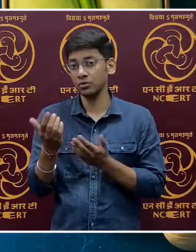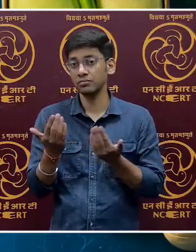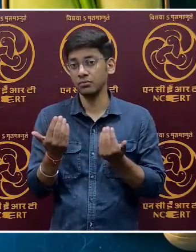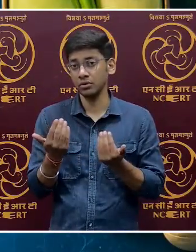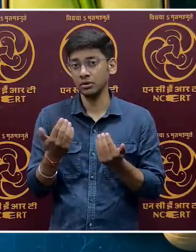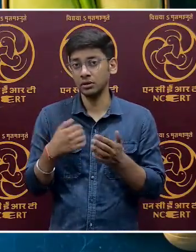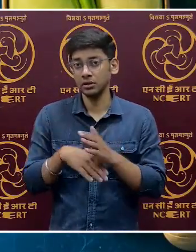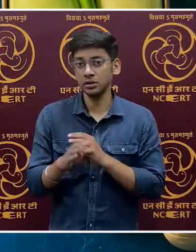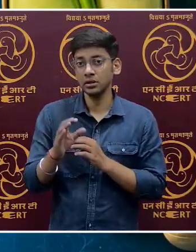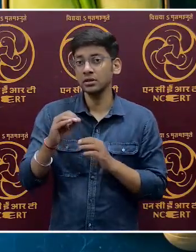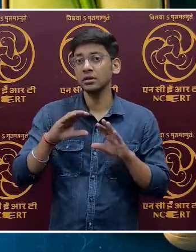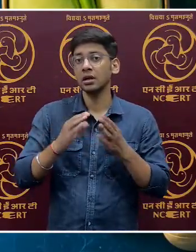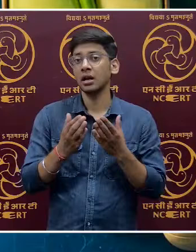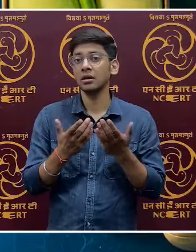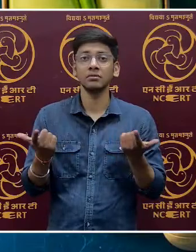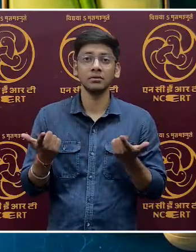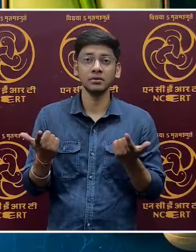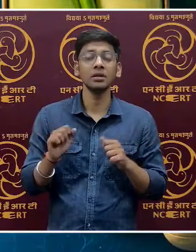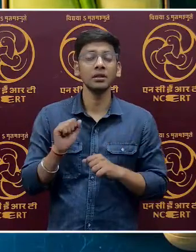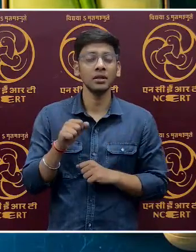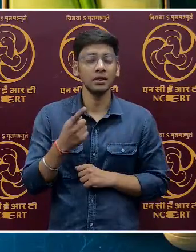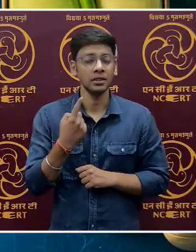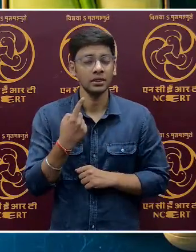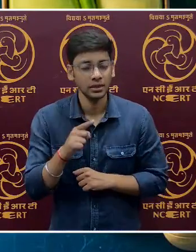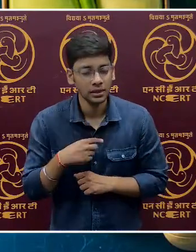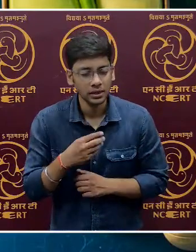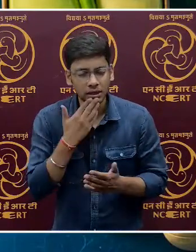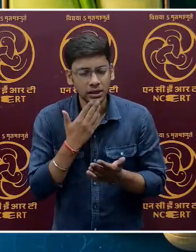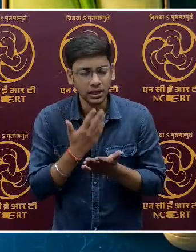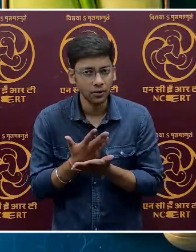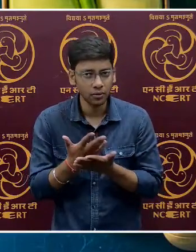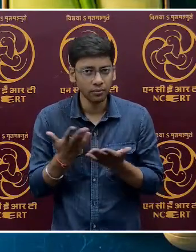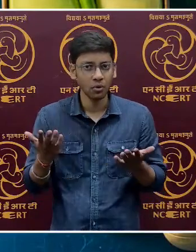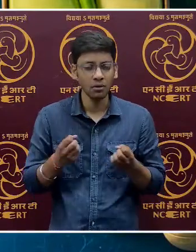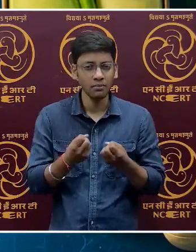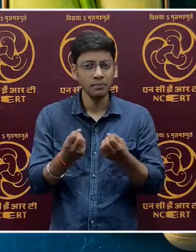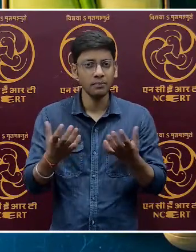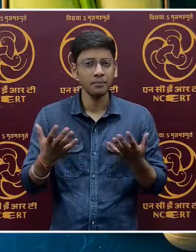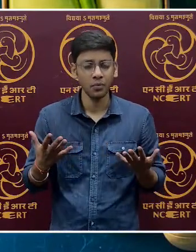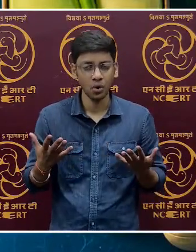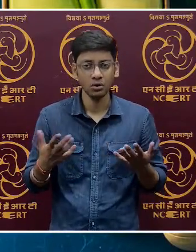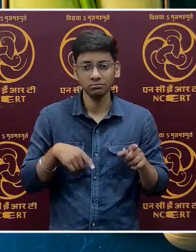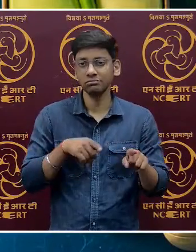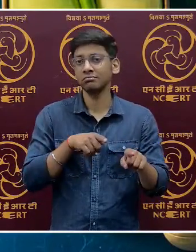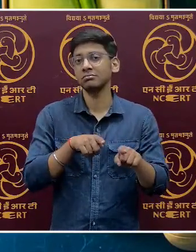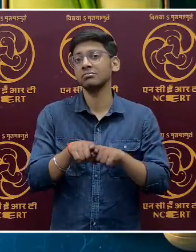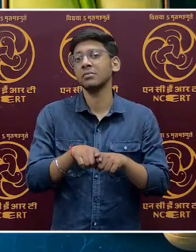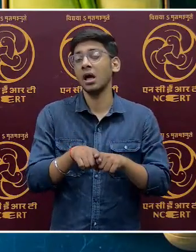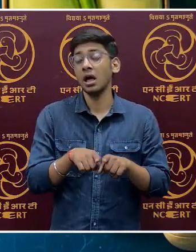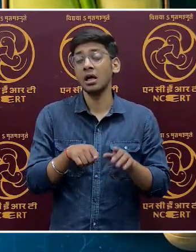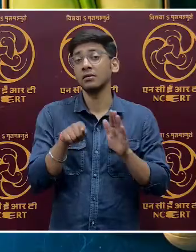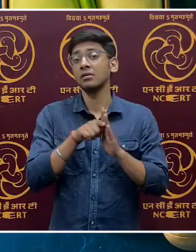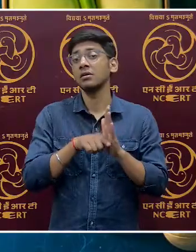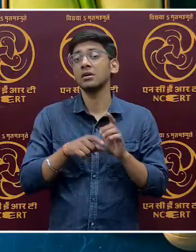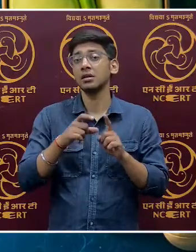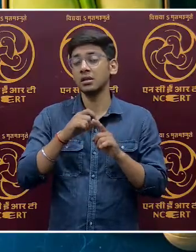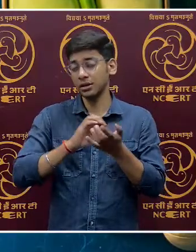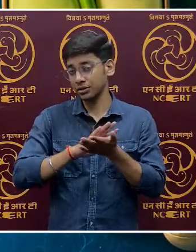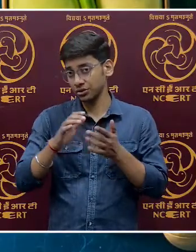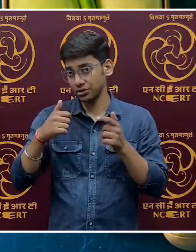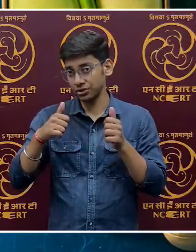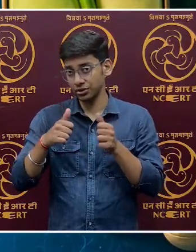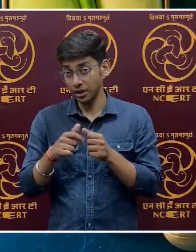the classroom. Wonderful. Thank you so much, ma'am. So there are so many examples available on the Diksha platform,